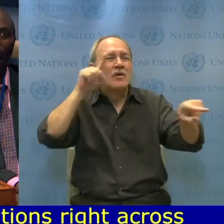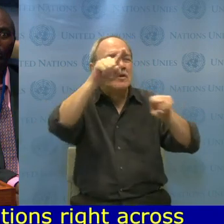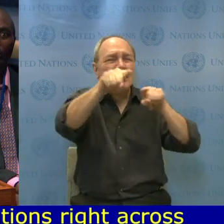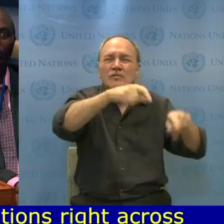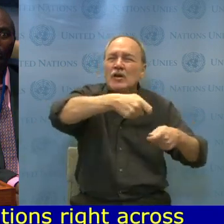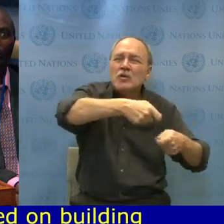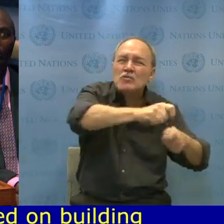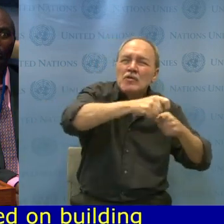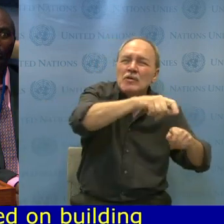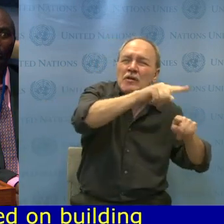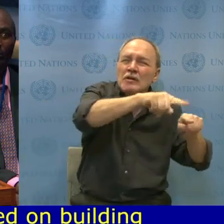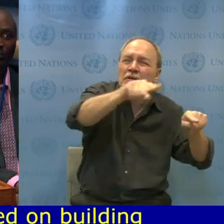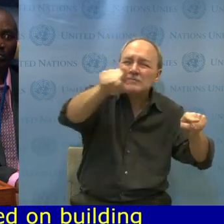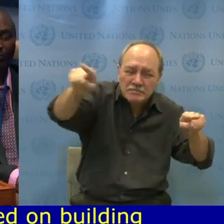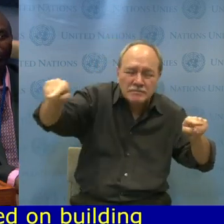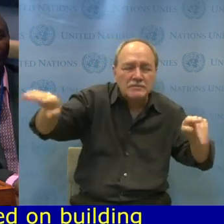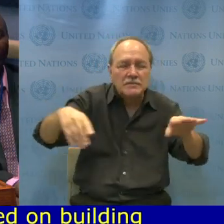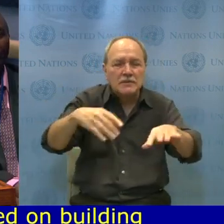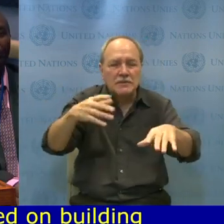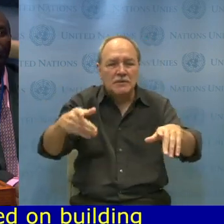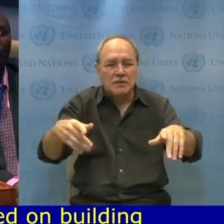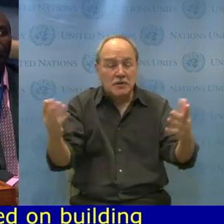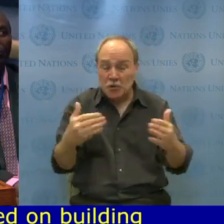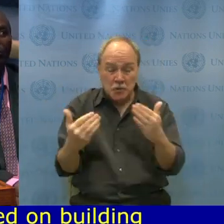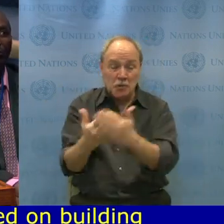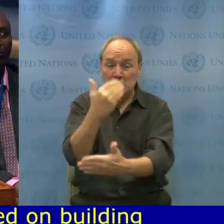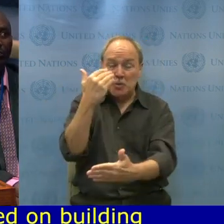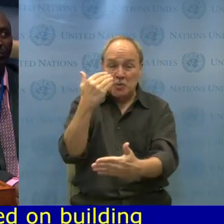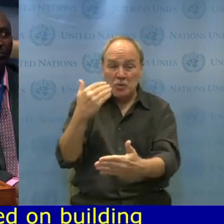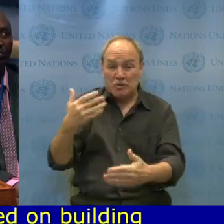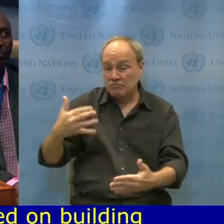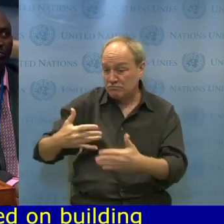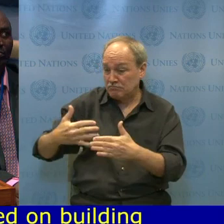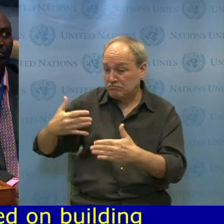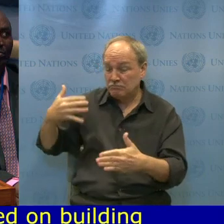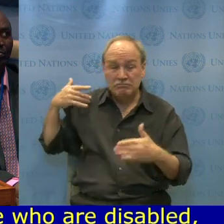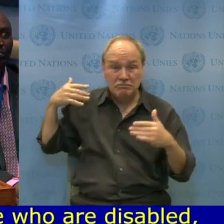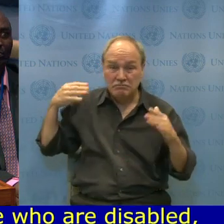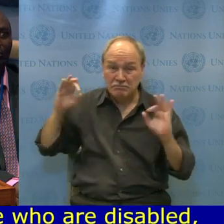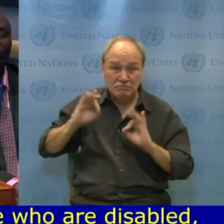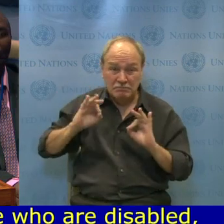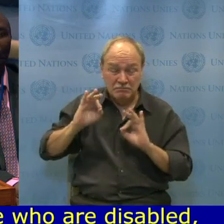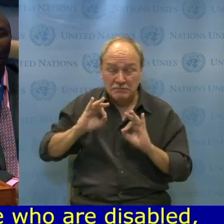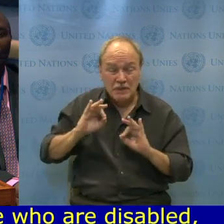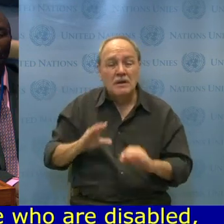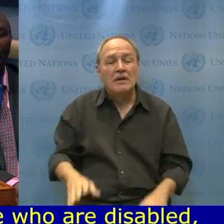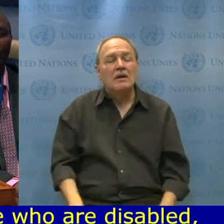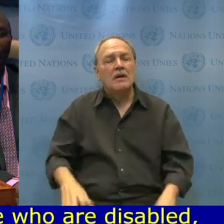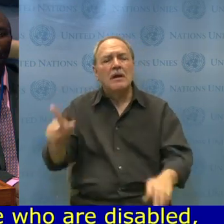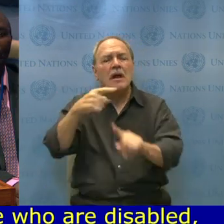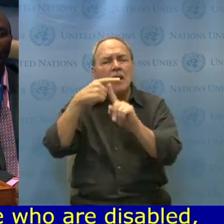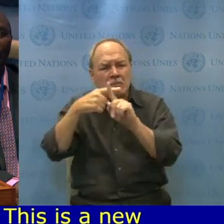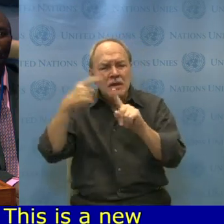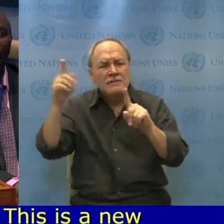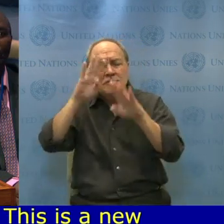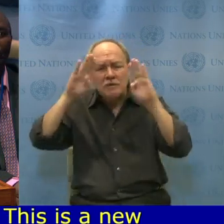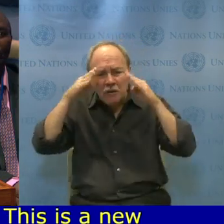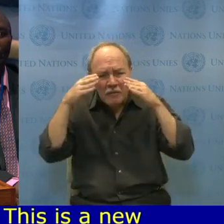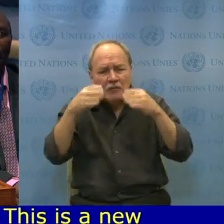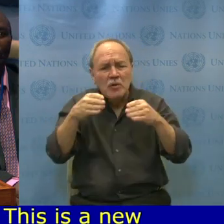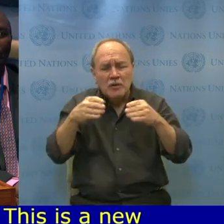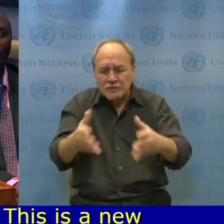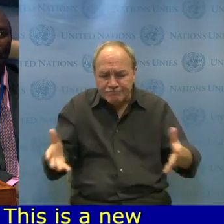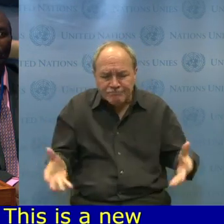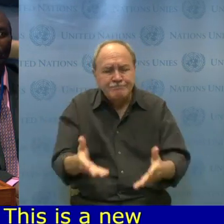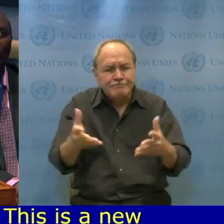a new intervention that had not been done before. We're also focusing in promoting the